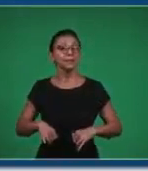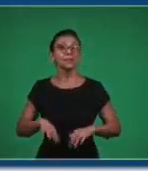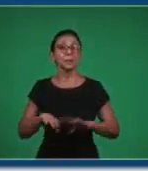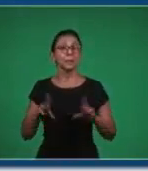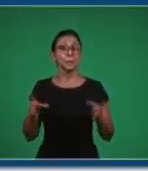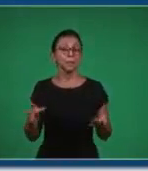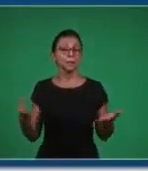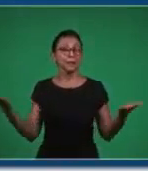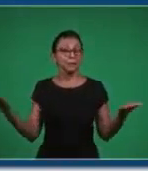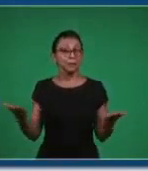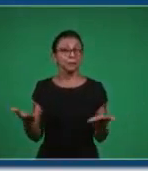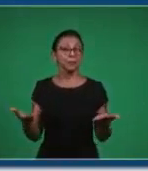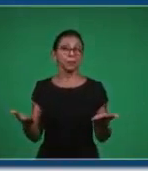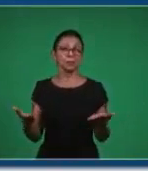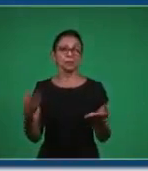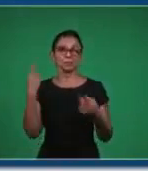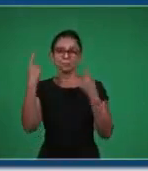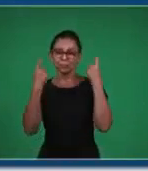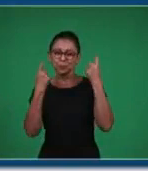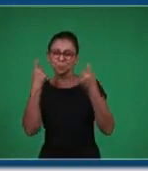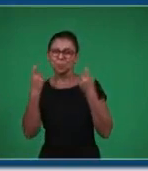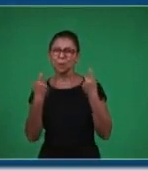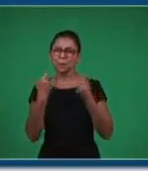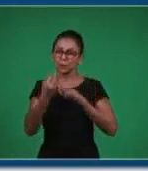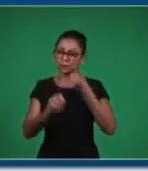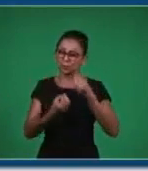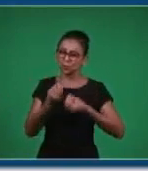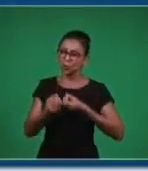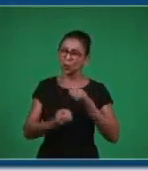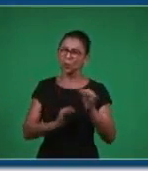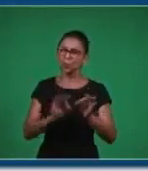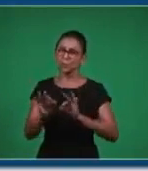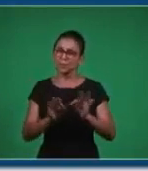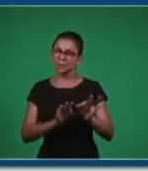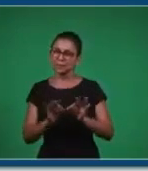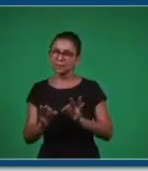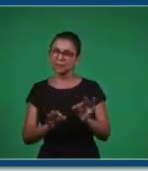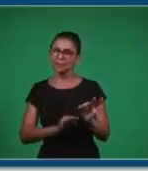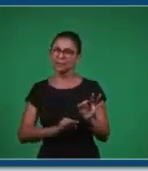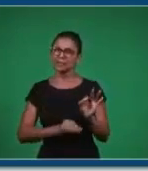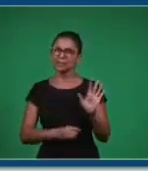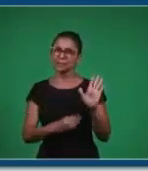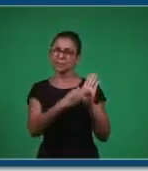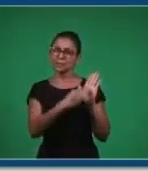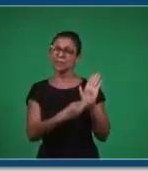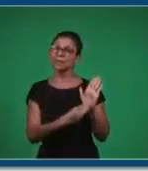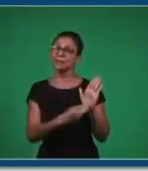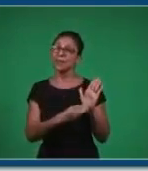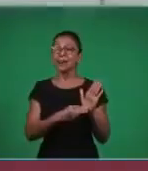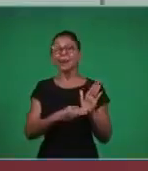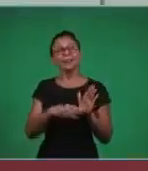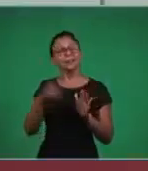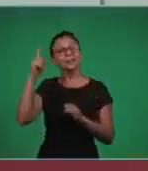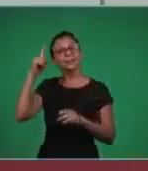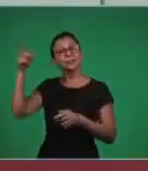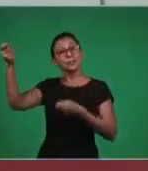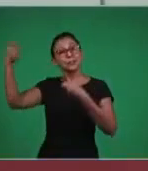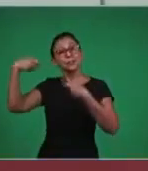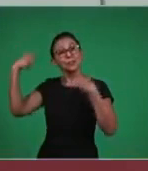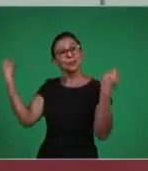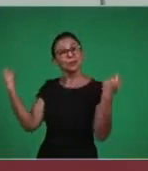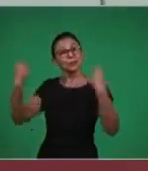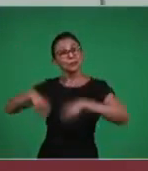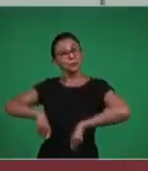then look for resource. That's what we need to do. We need organization. That's why God gave us the